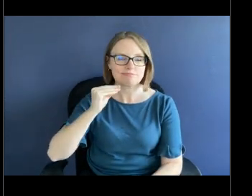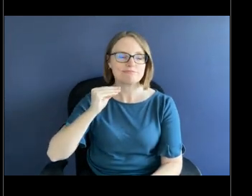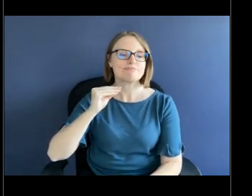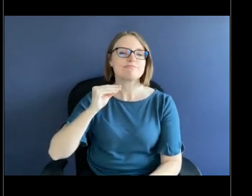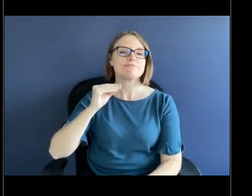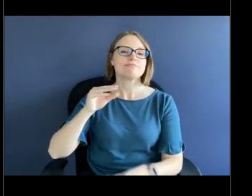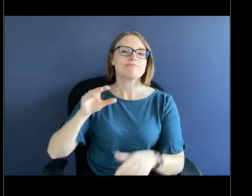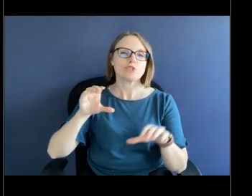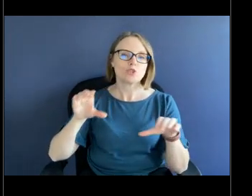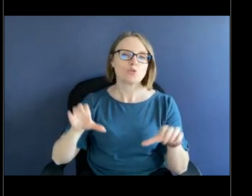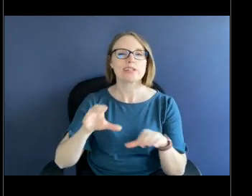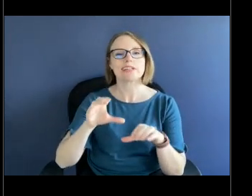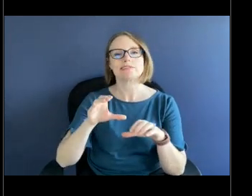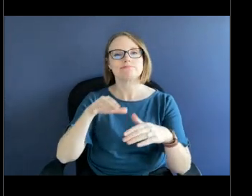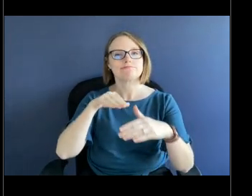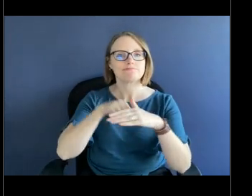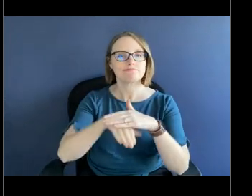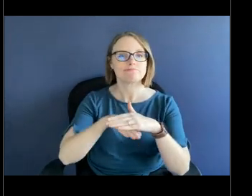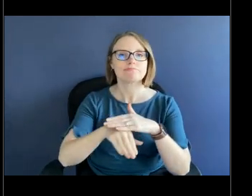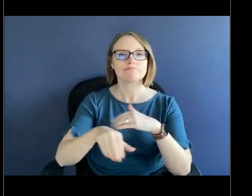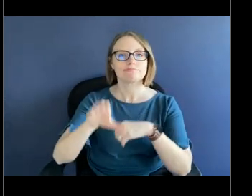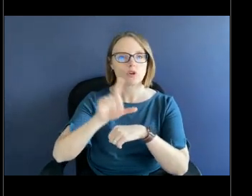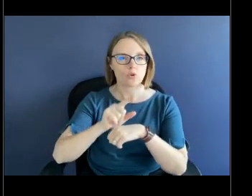accessibility consulting services,